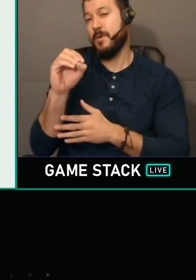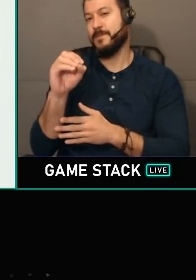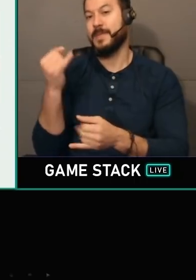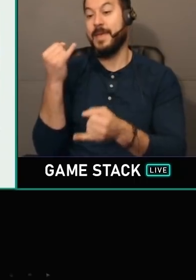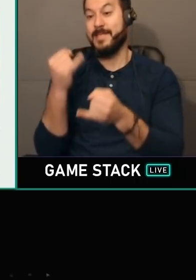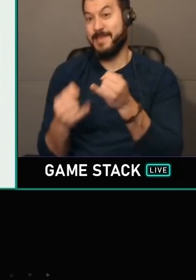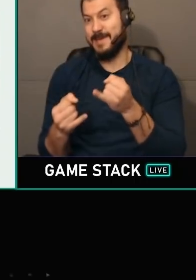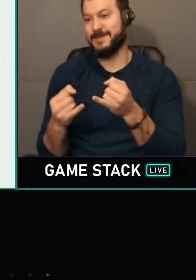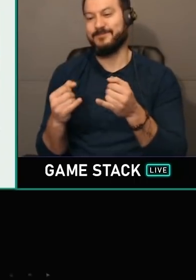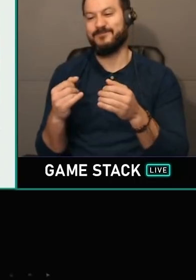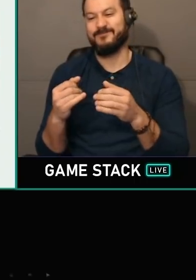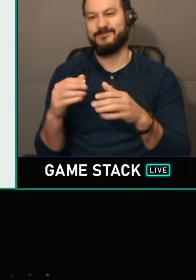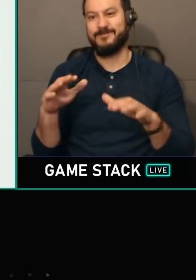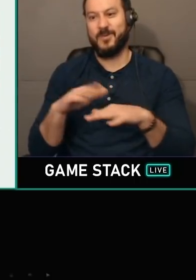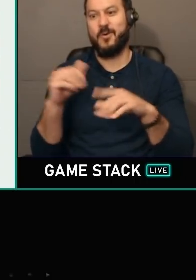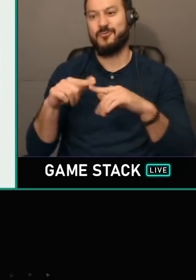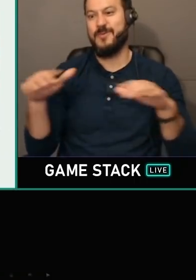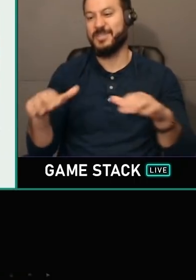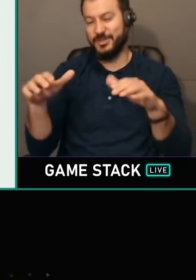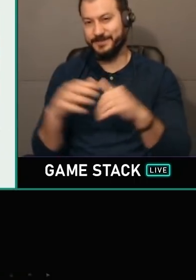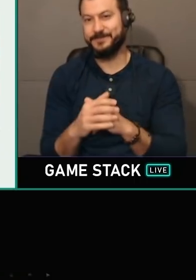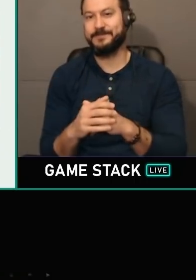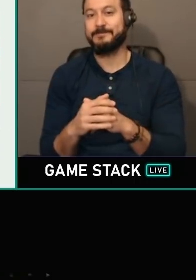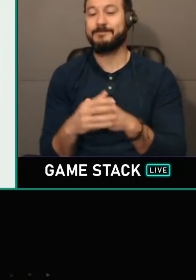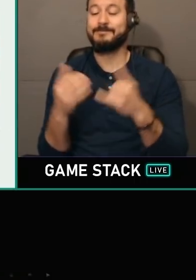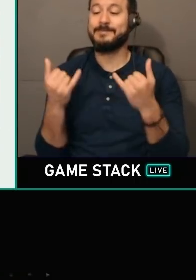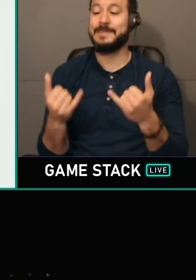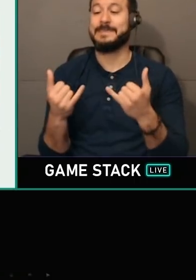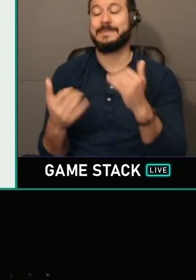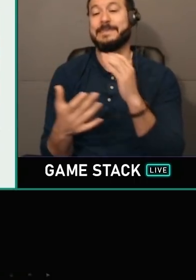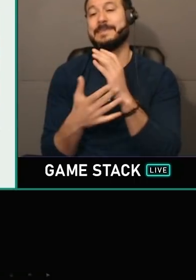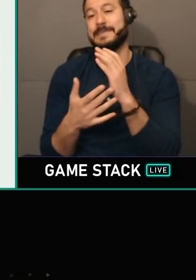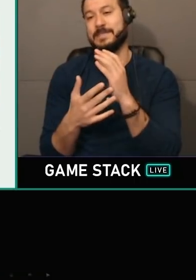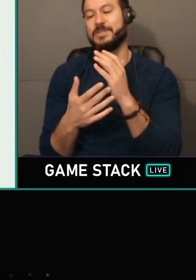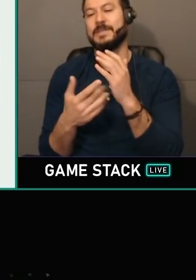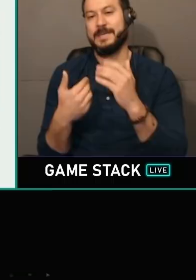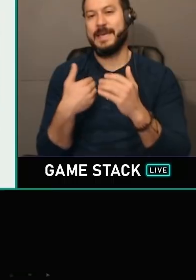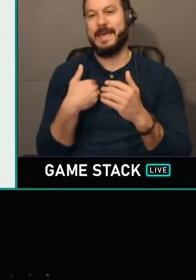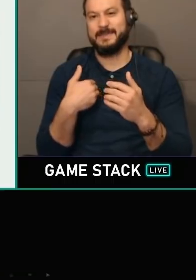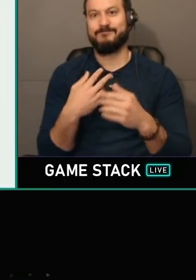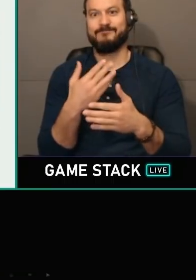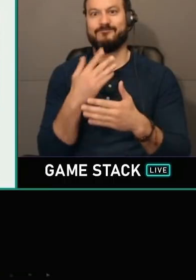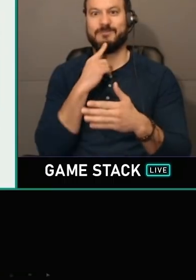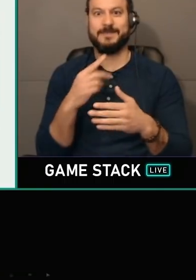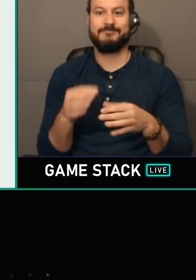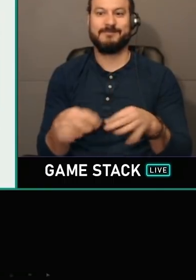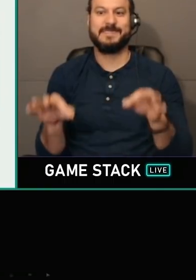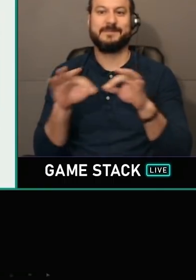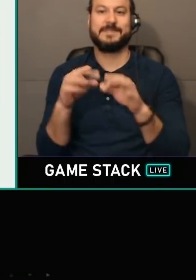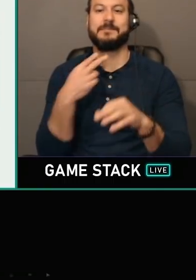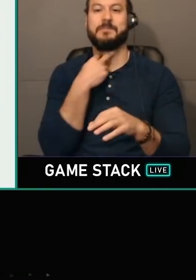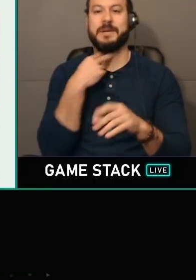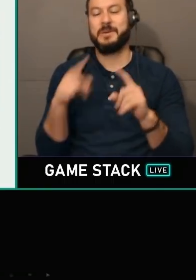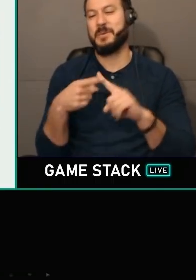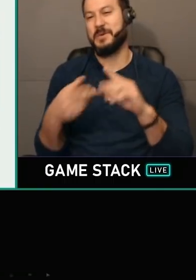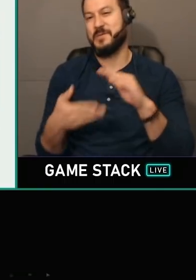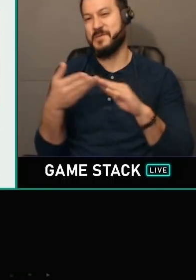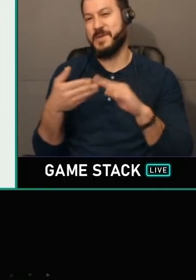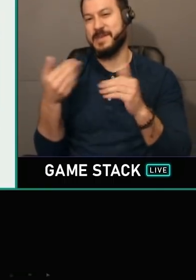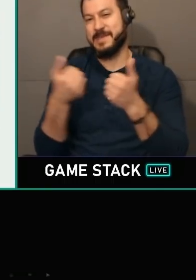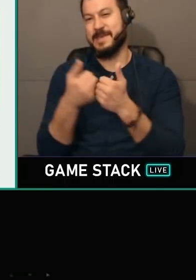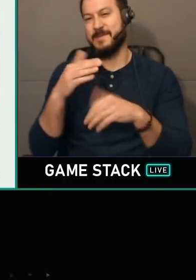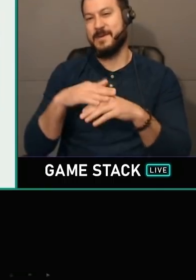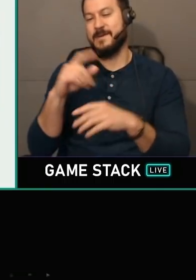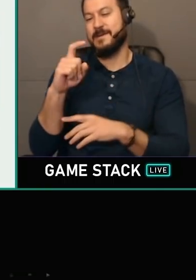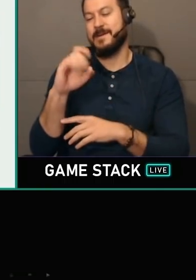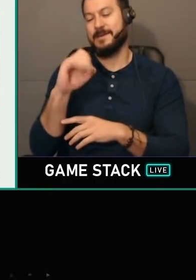action. Existing technology has significant bottlenecks when looking at running games on the Xbox One family